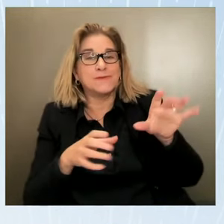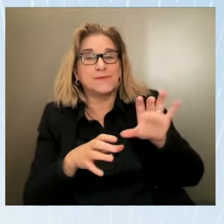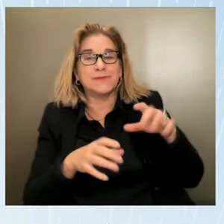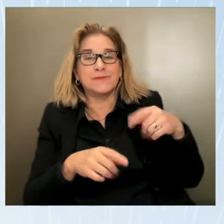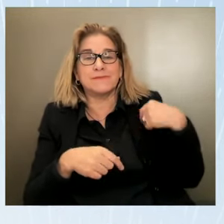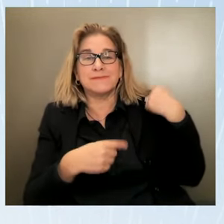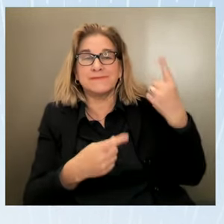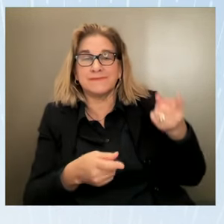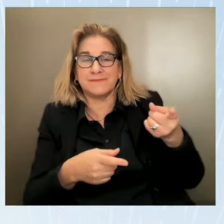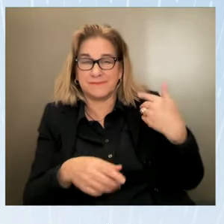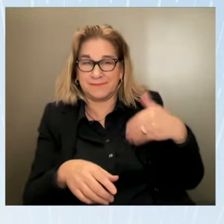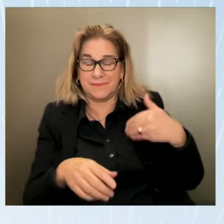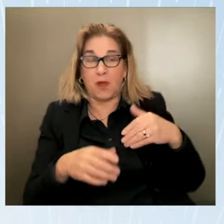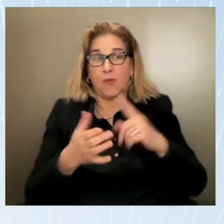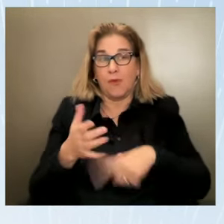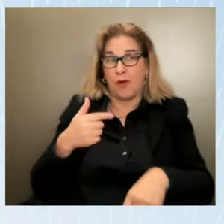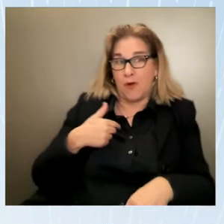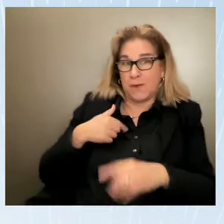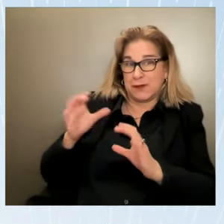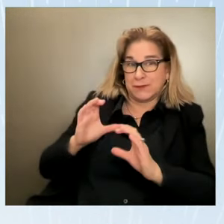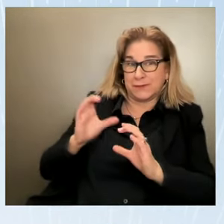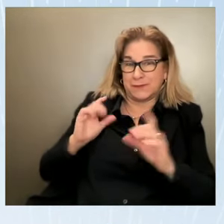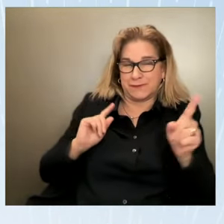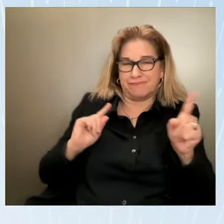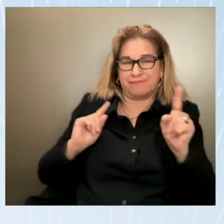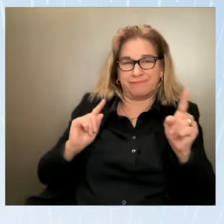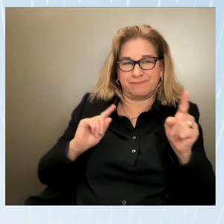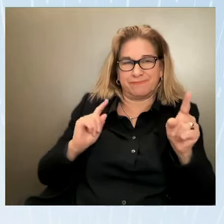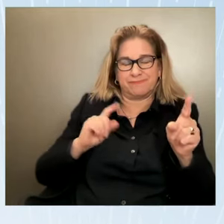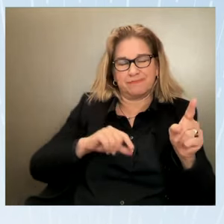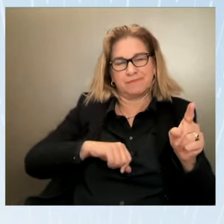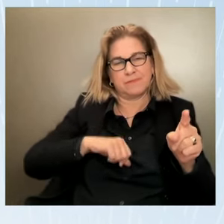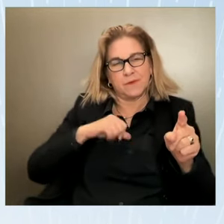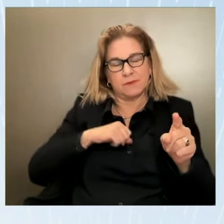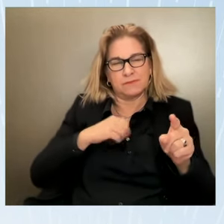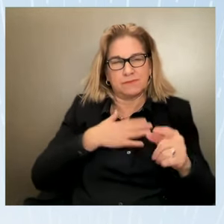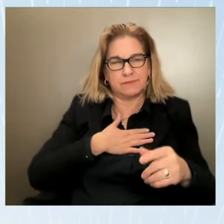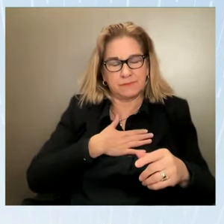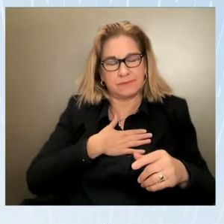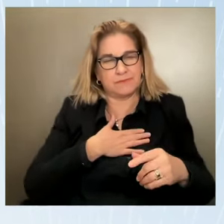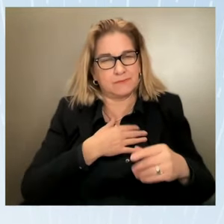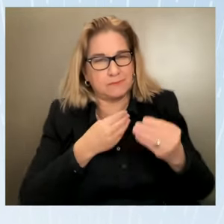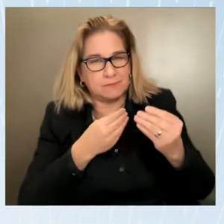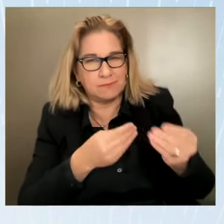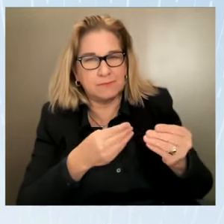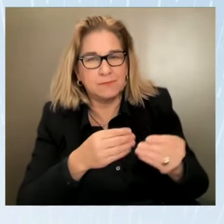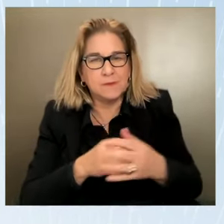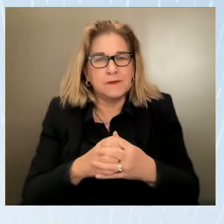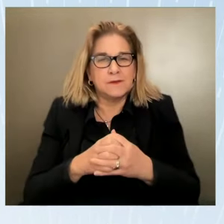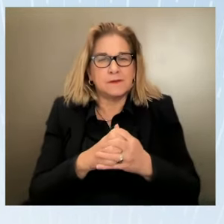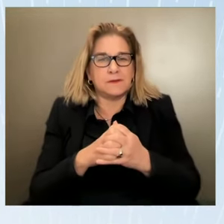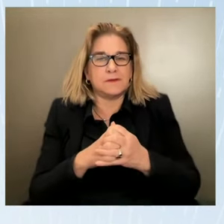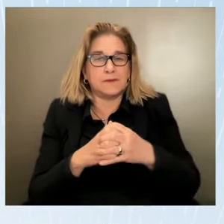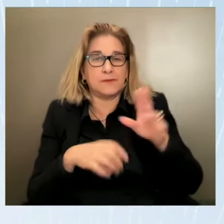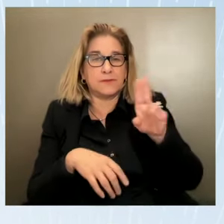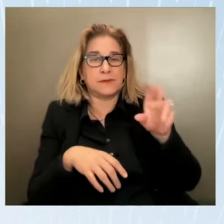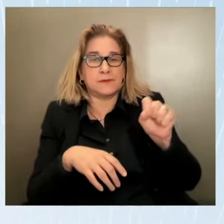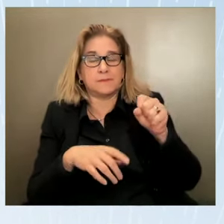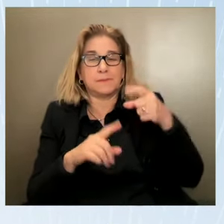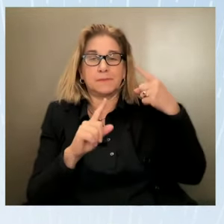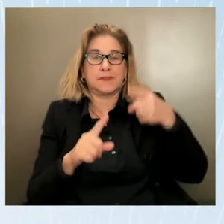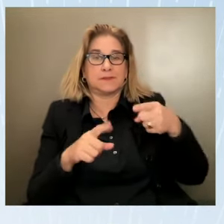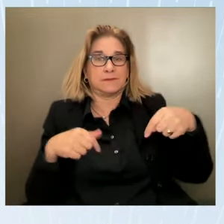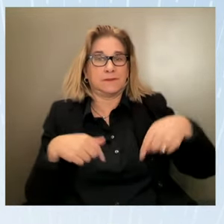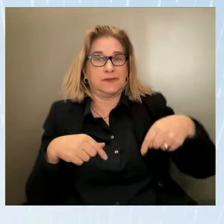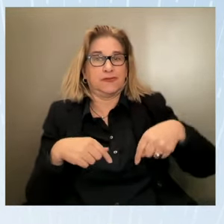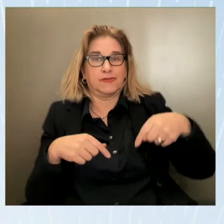more rewarding. At the U.S. mission to the United Nations, we work with our allies and partners